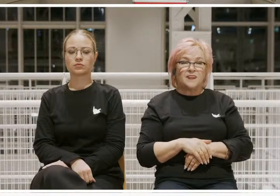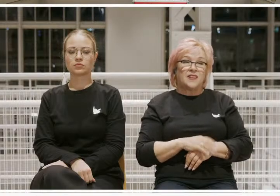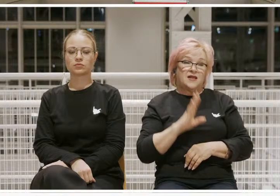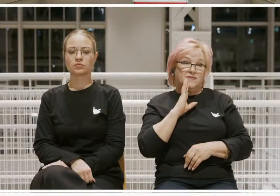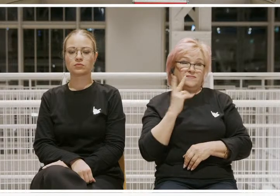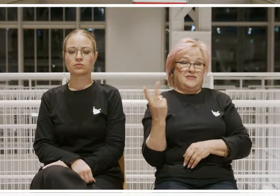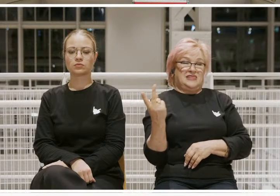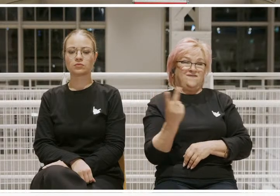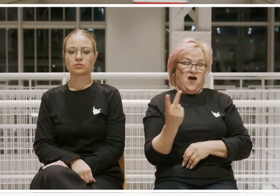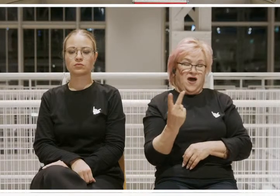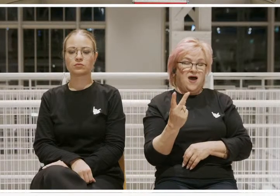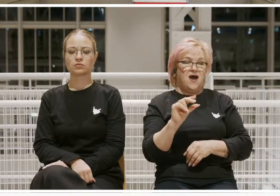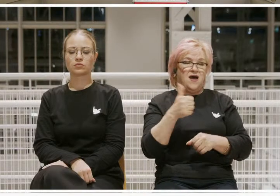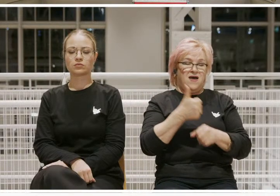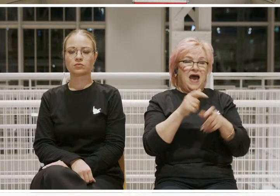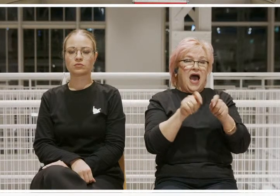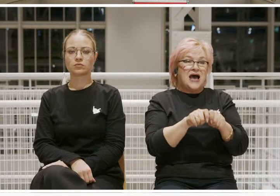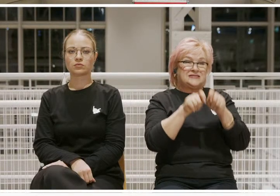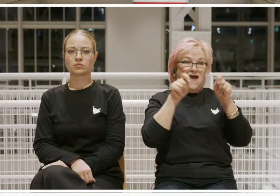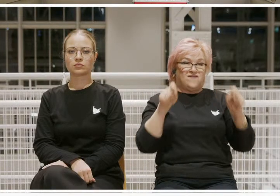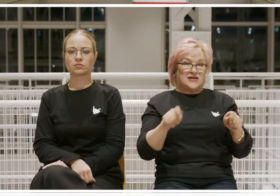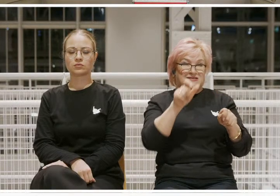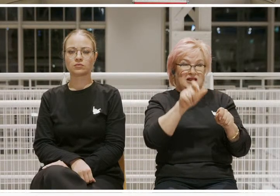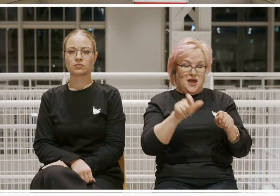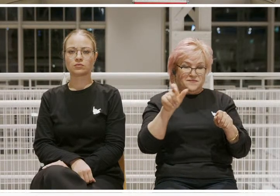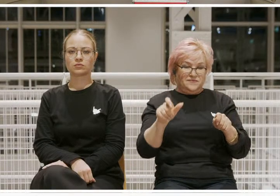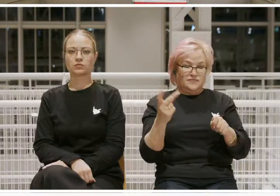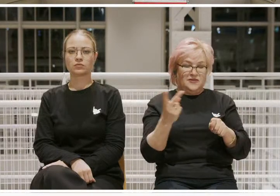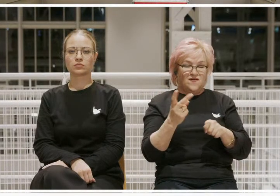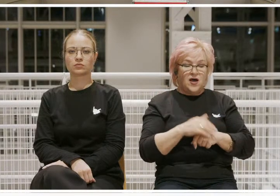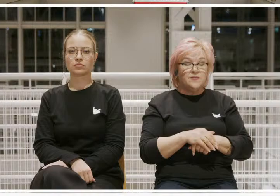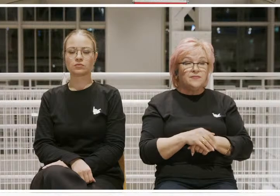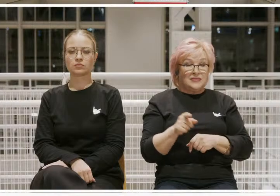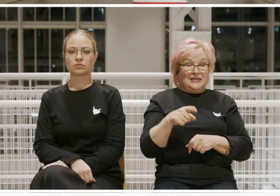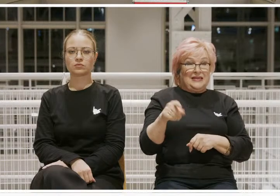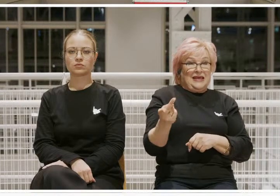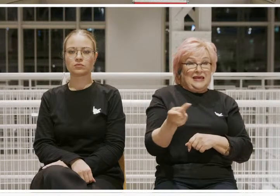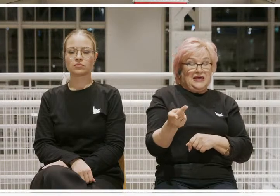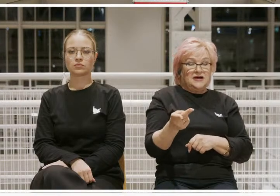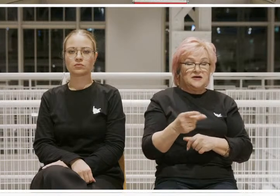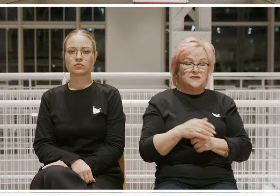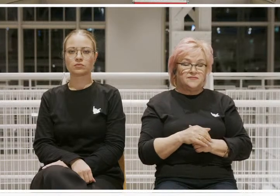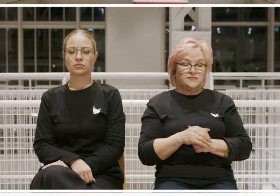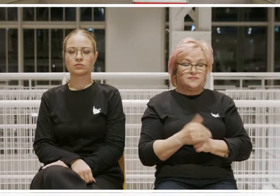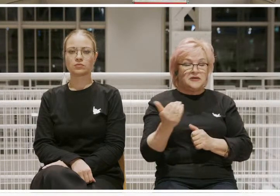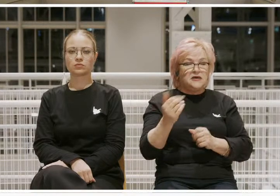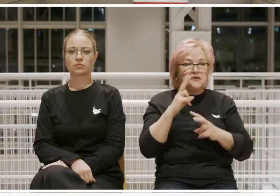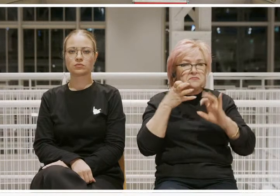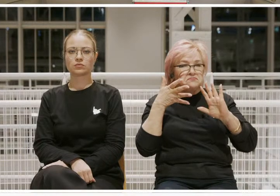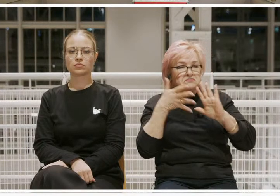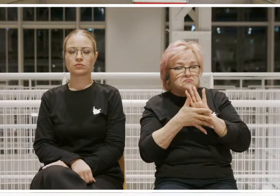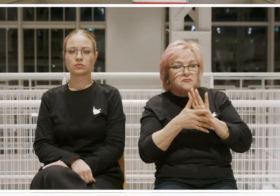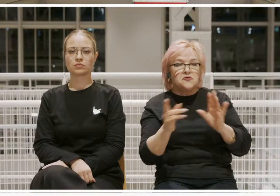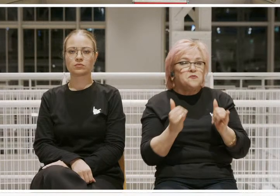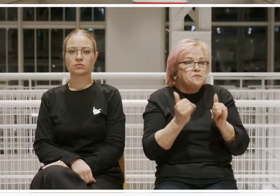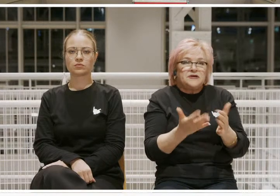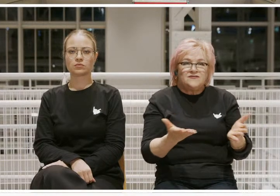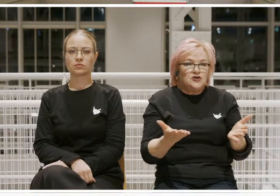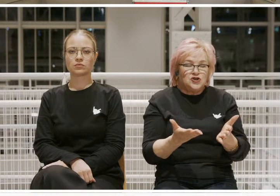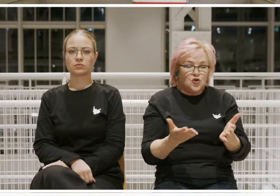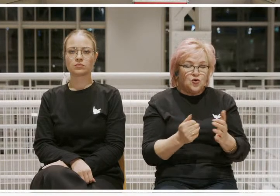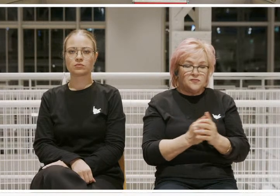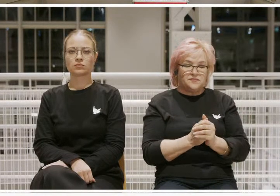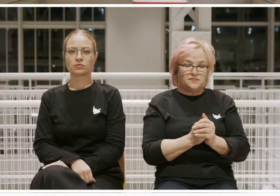world through food. And their research-based practice examines the overlapping boundaries between visual